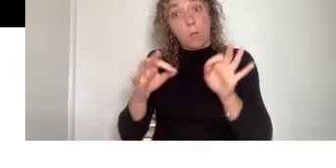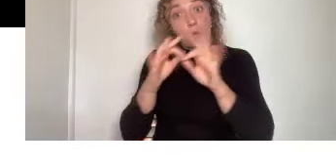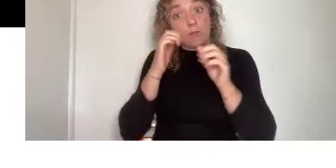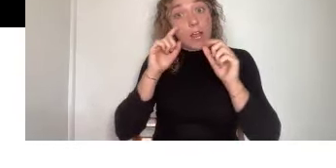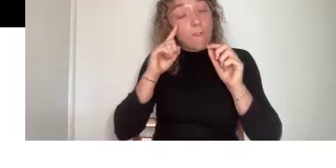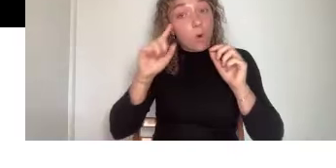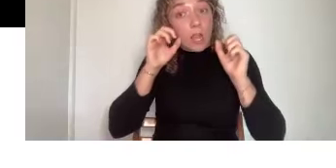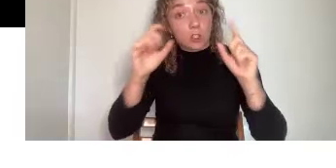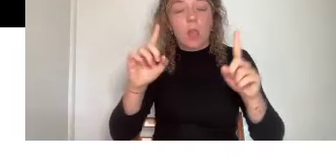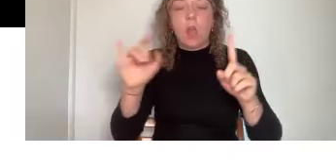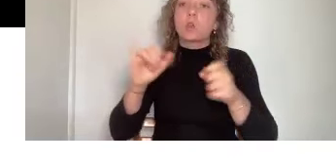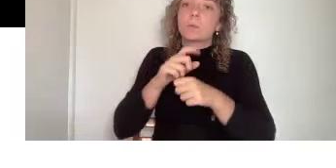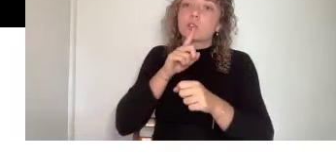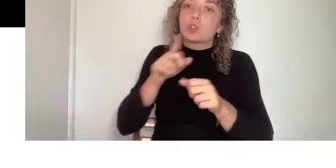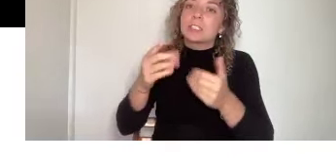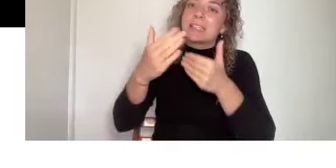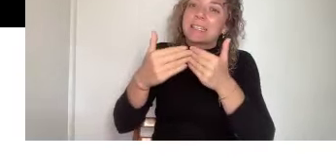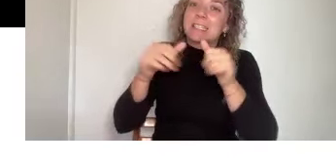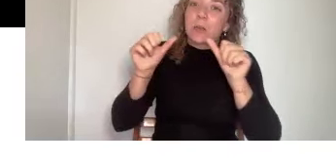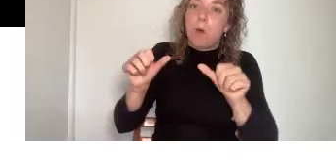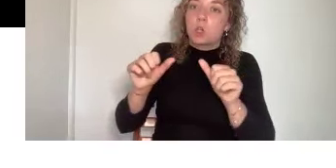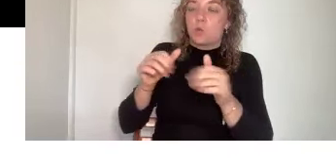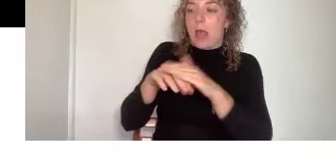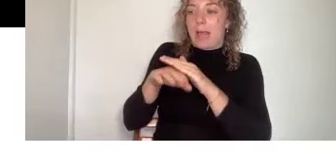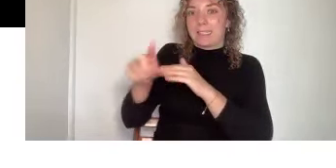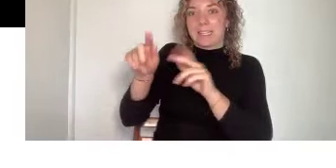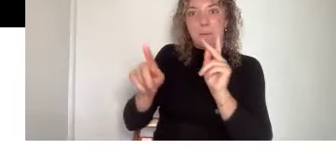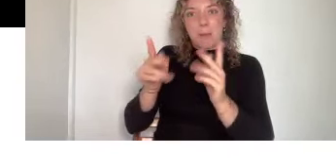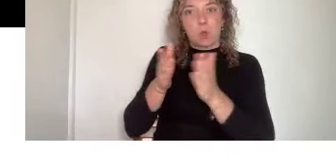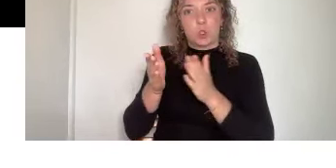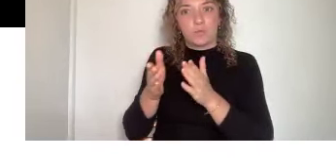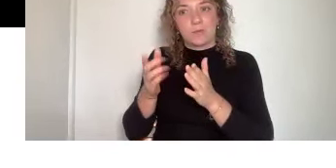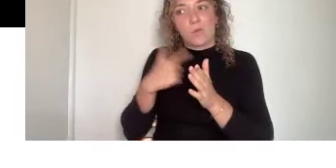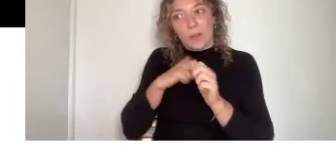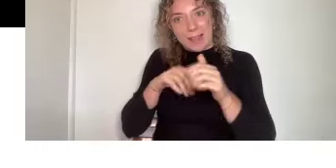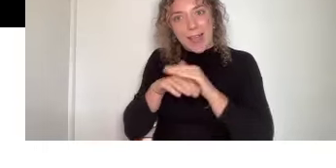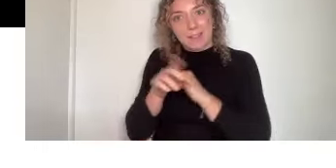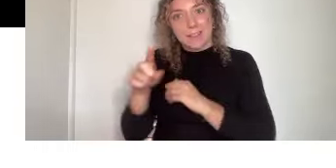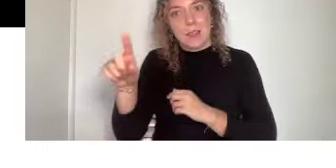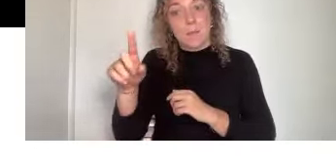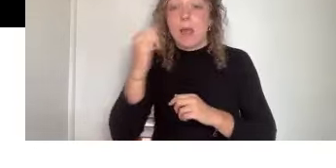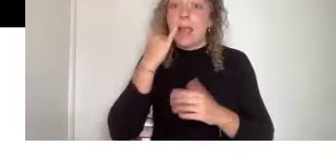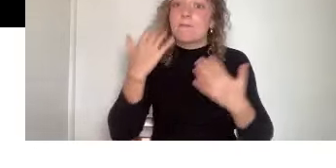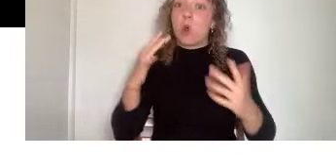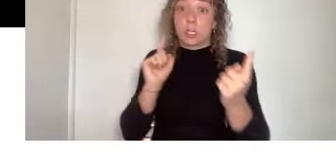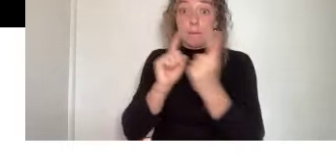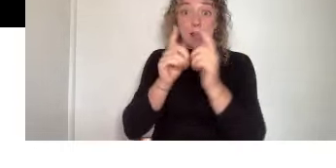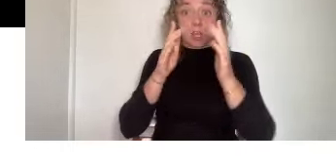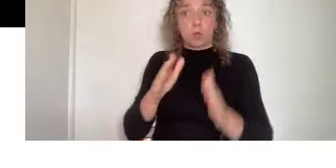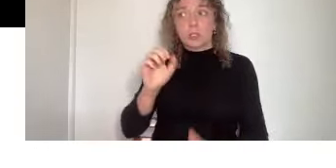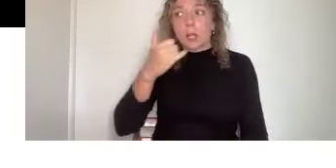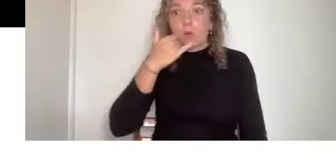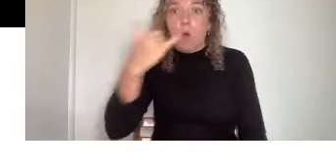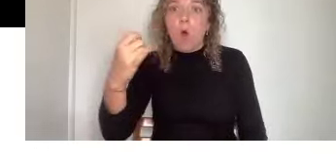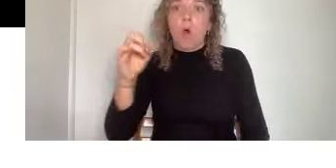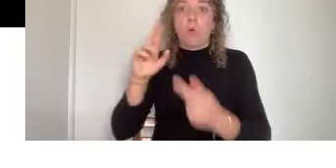as easy as possible to access those people and services. If they already met that person and can just call them up or